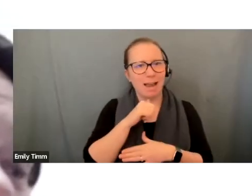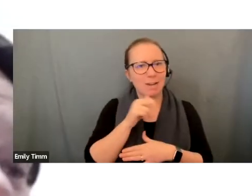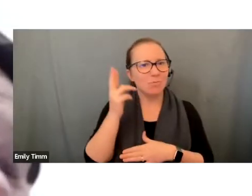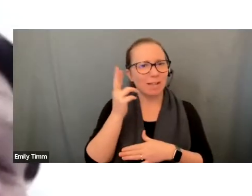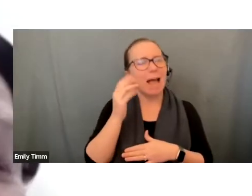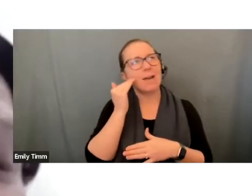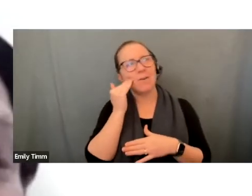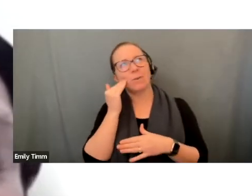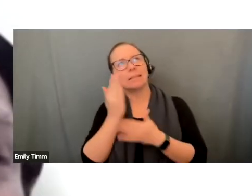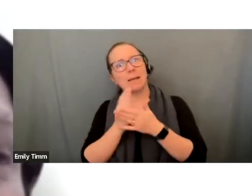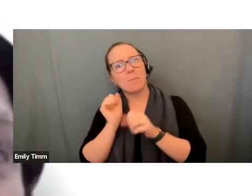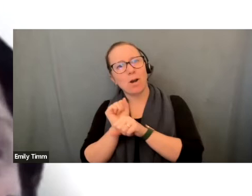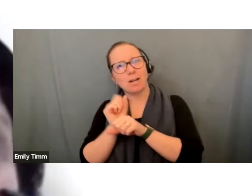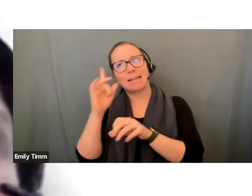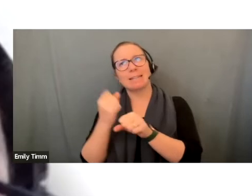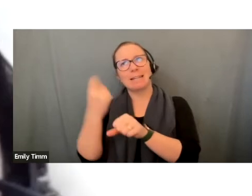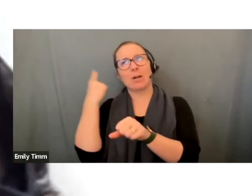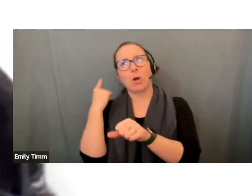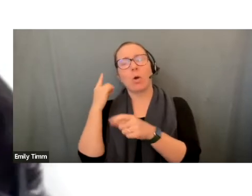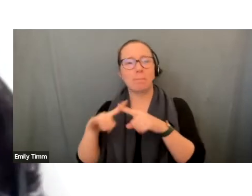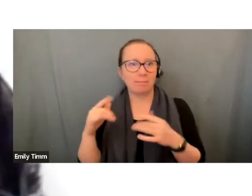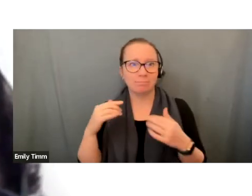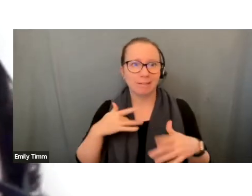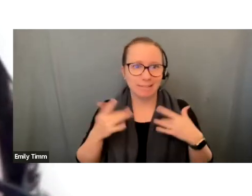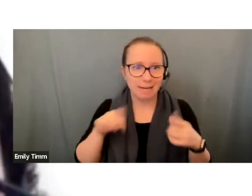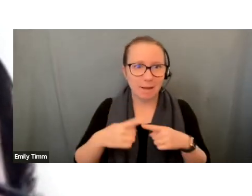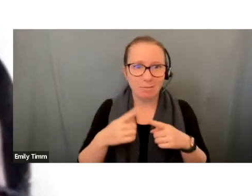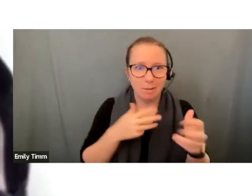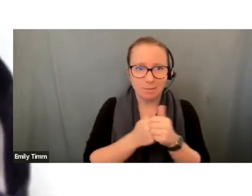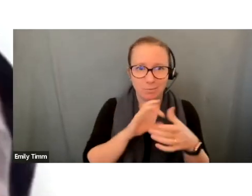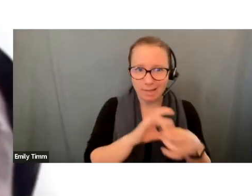work about a year ago, so I'm excited to hear an update from that, Amy.